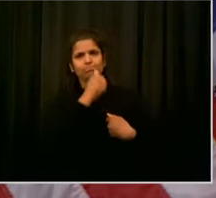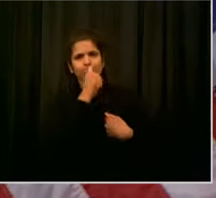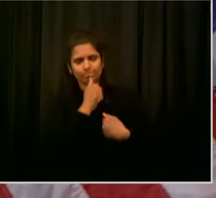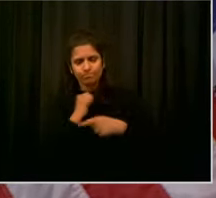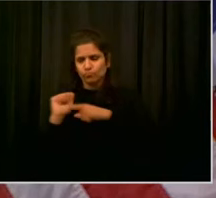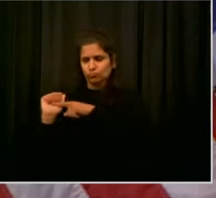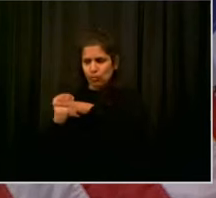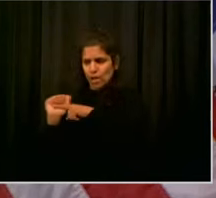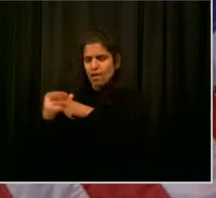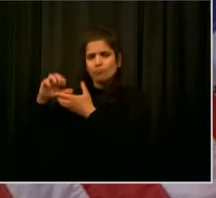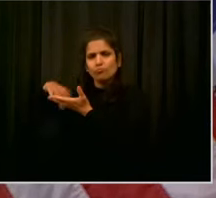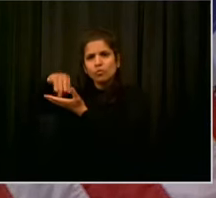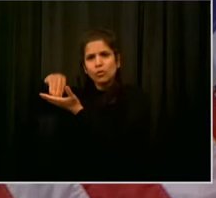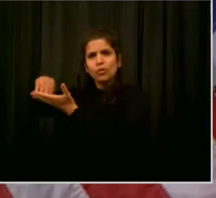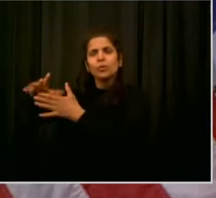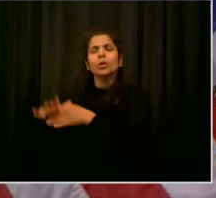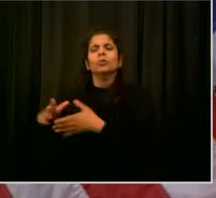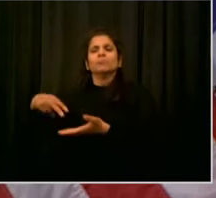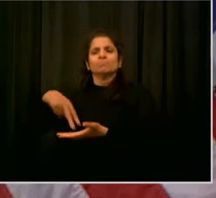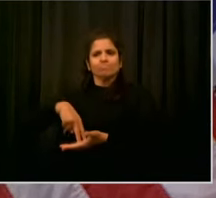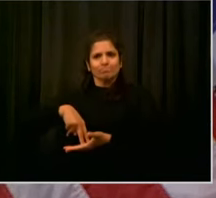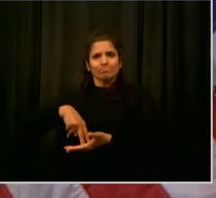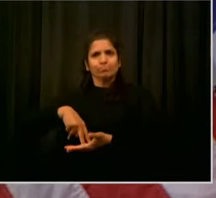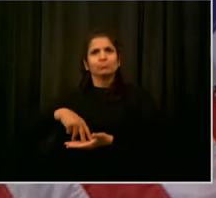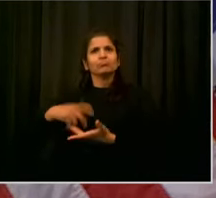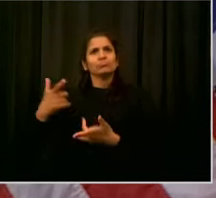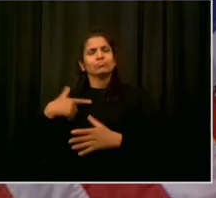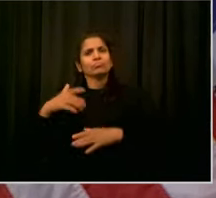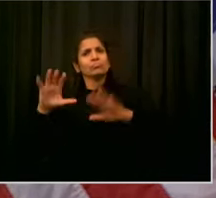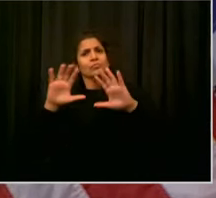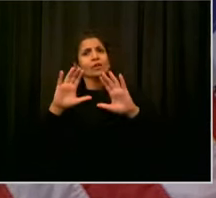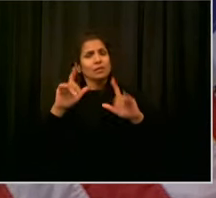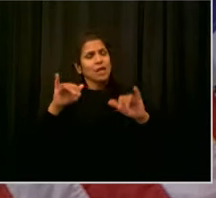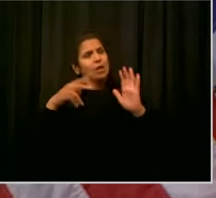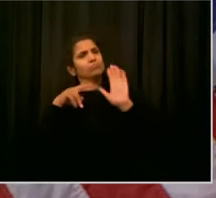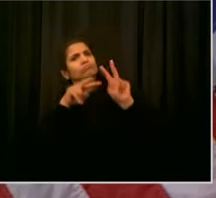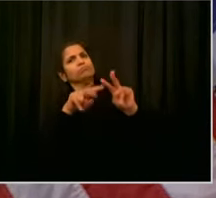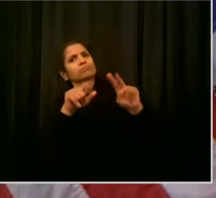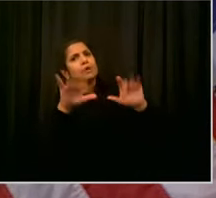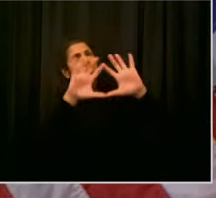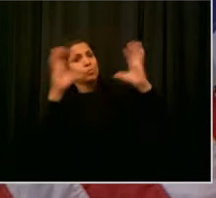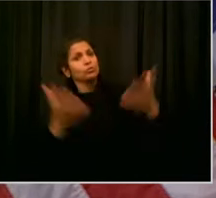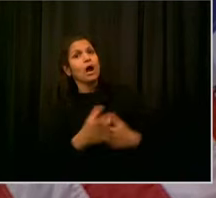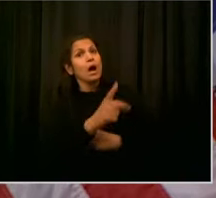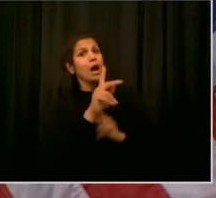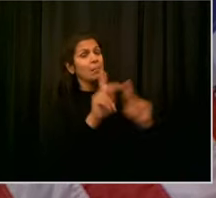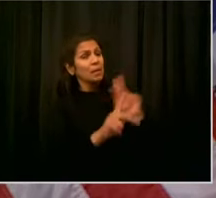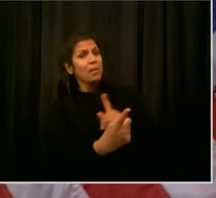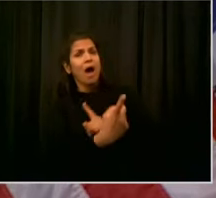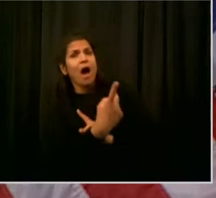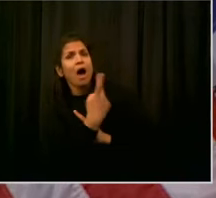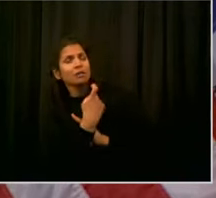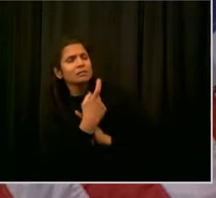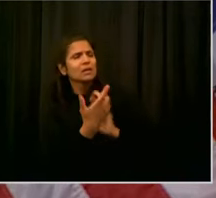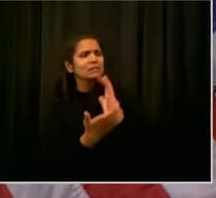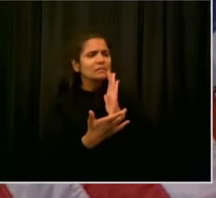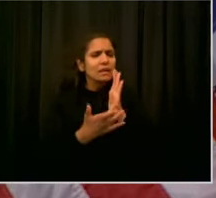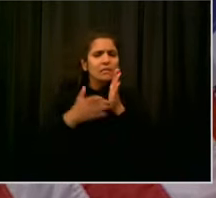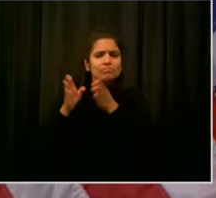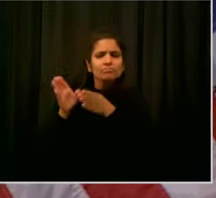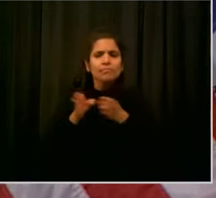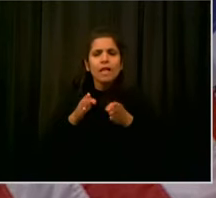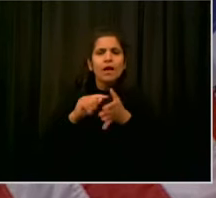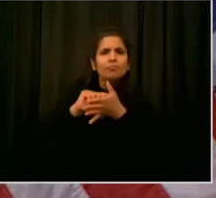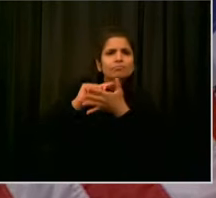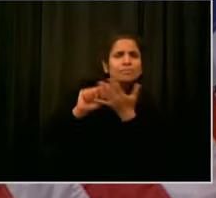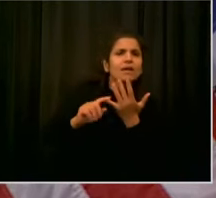any point the commissioner had said to me, there's something else we have to do here, that if we don't do it, we're not going to be able to keep peace, we're not going to be able to